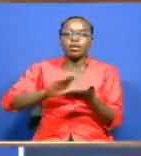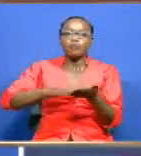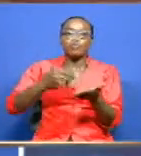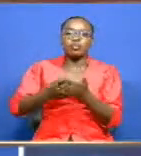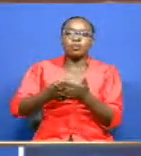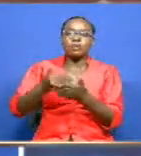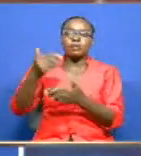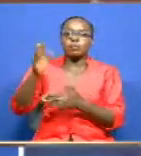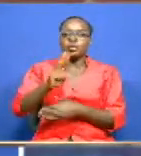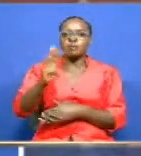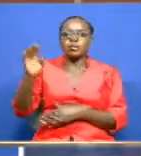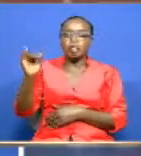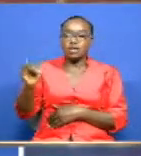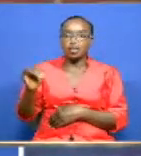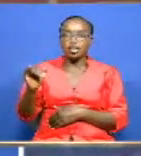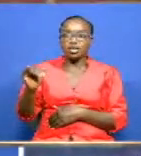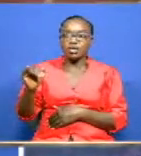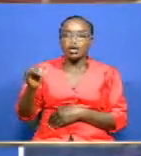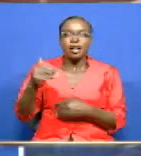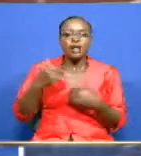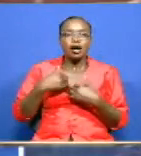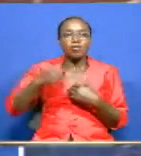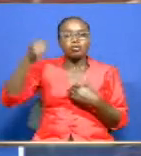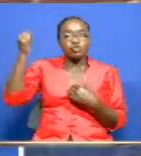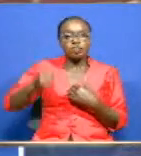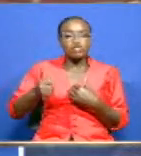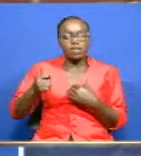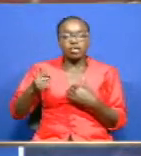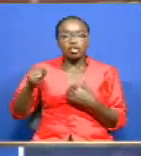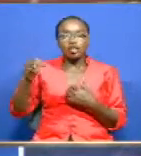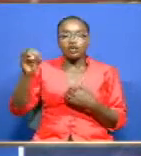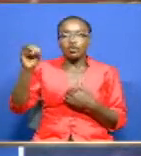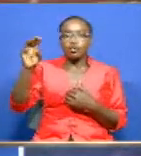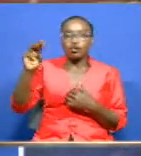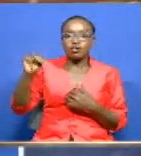by the Building Bridges Initiative to have a judiciary ombudsman